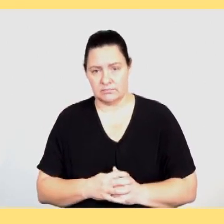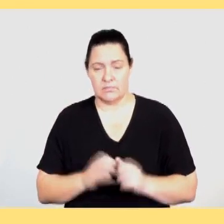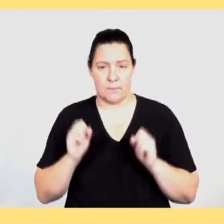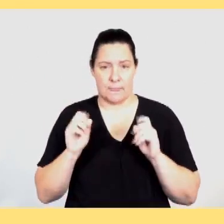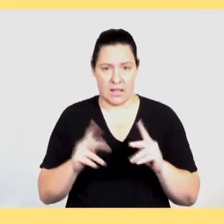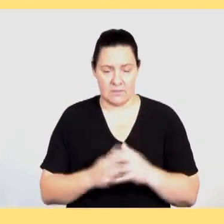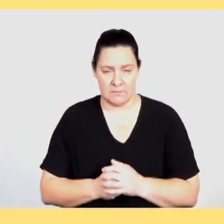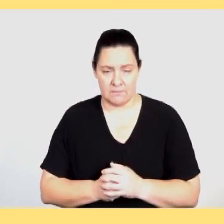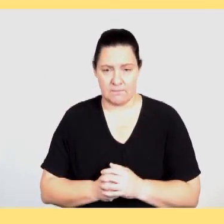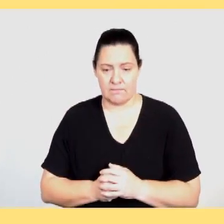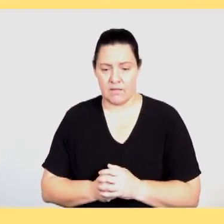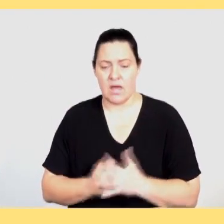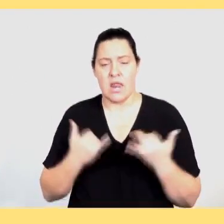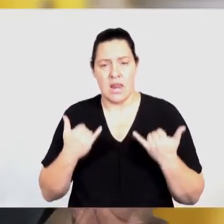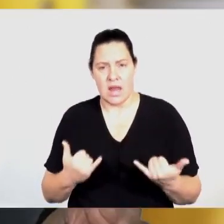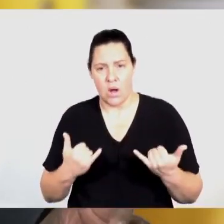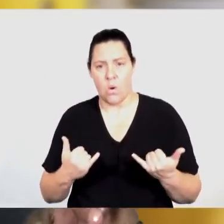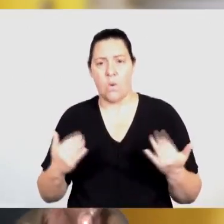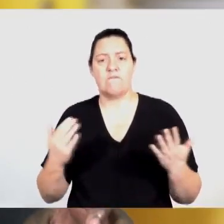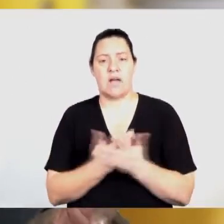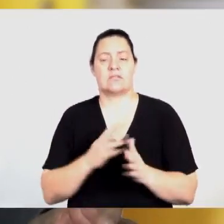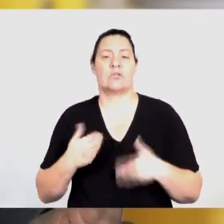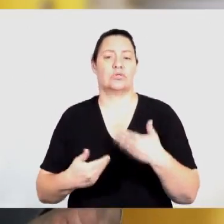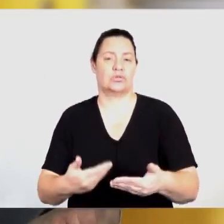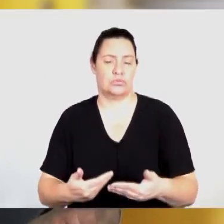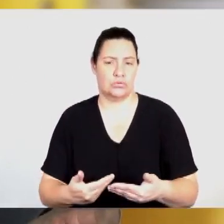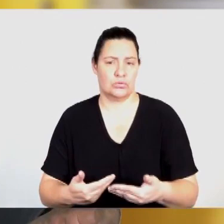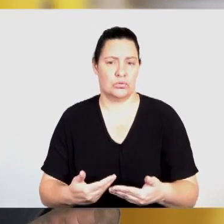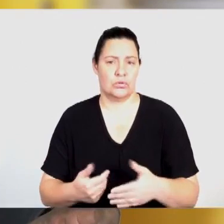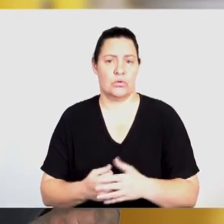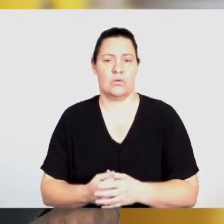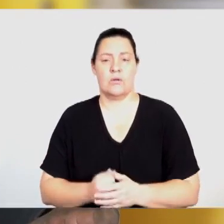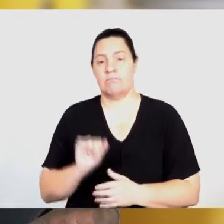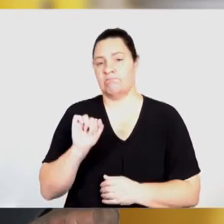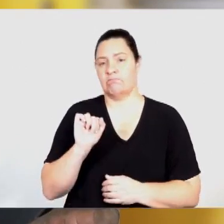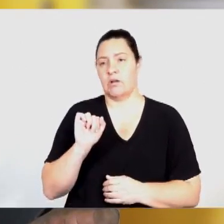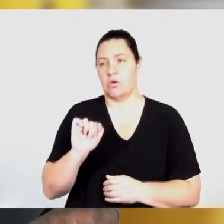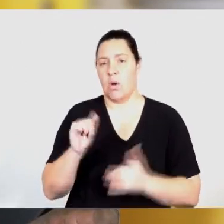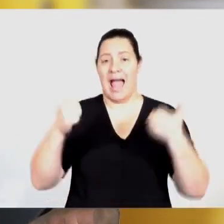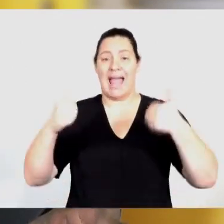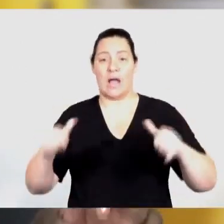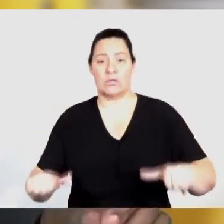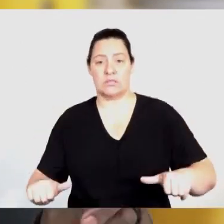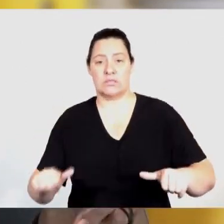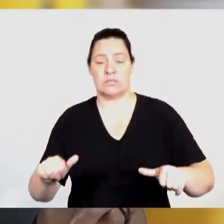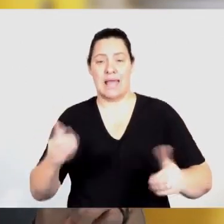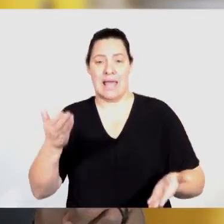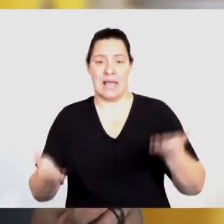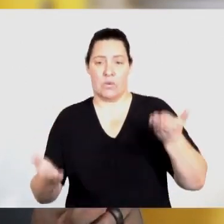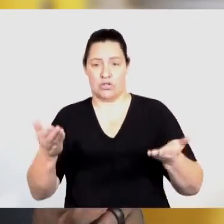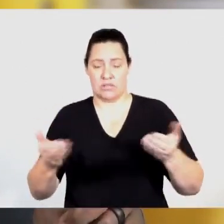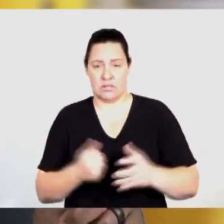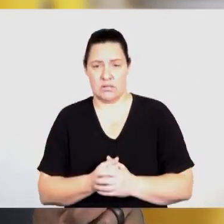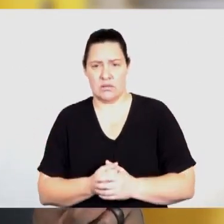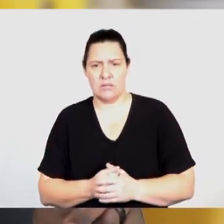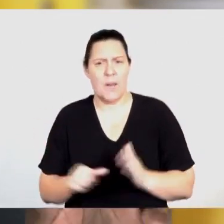17,400. Okay. Now, we are going to quickly move on to your accounting